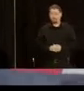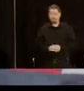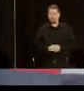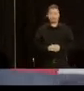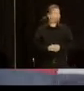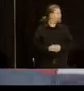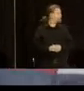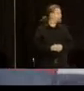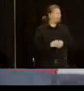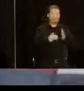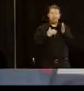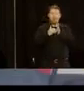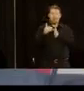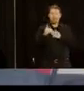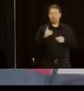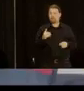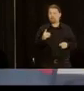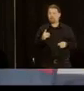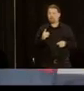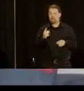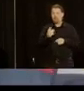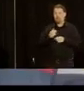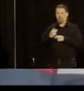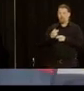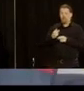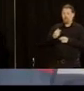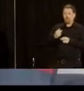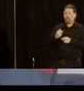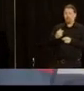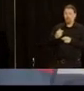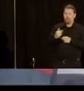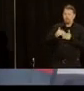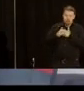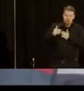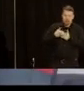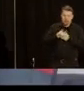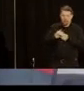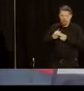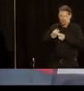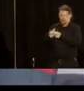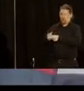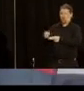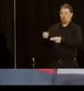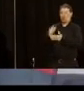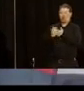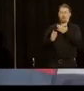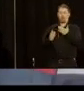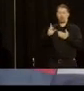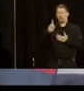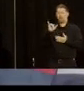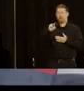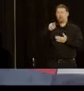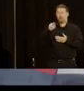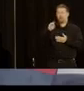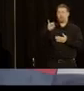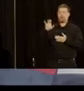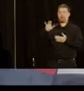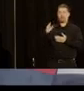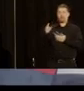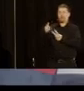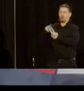And so often I call her part of the dynamic duo, and she's here to bring you